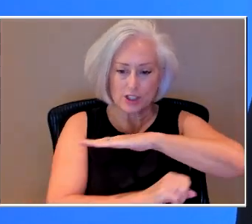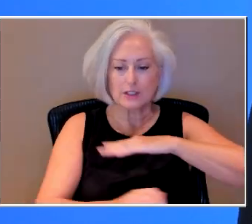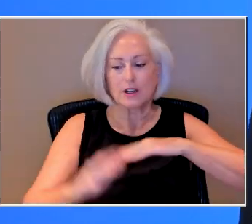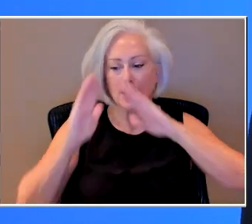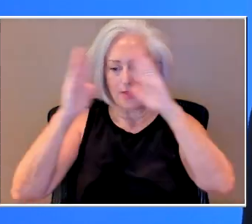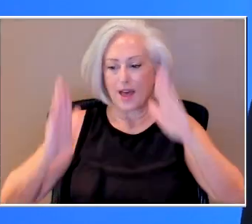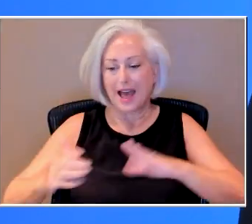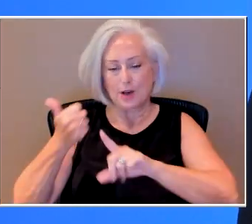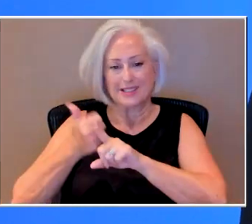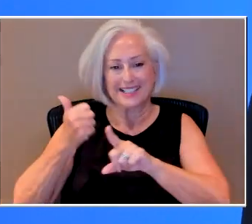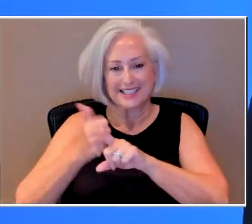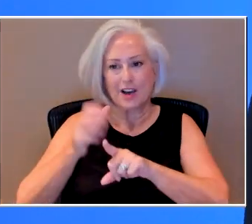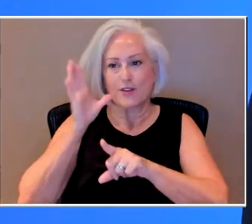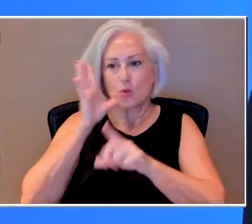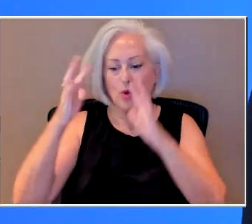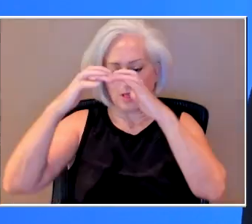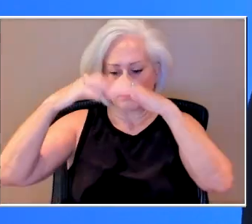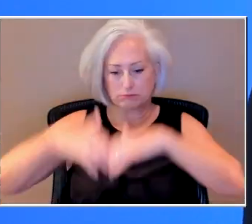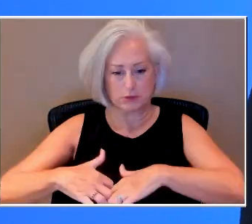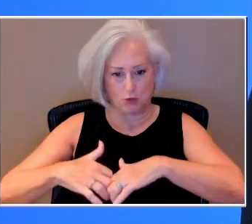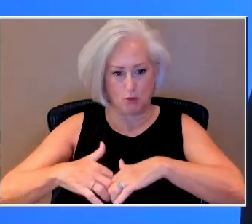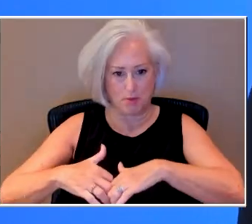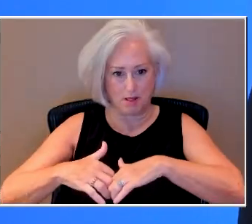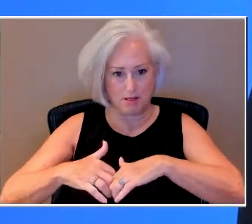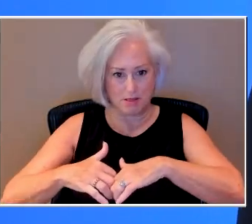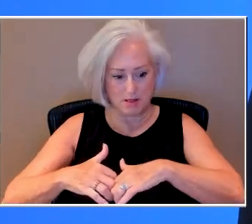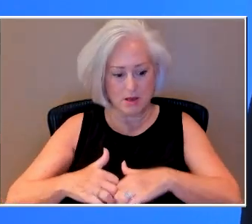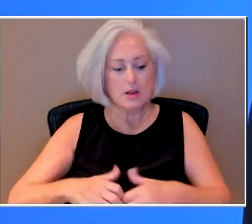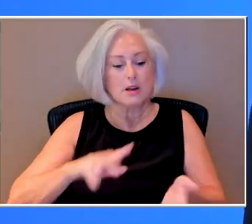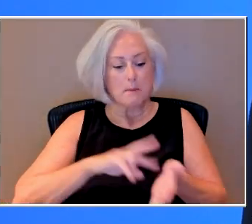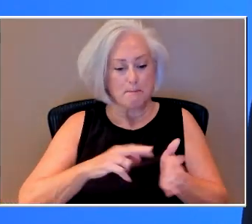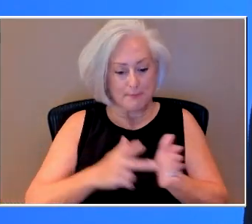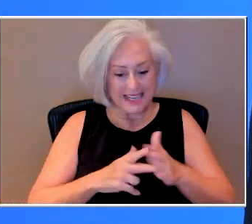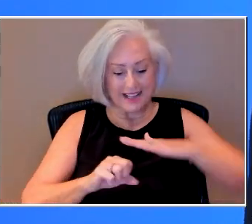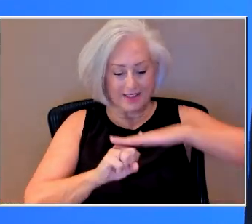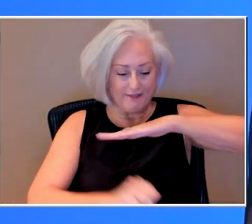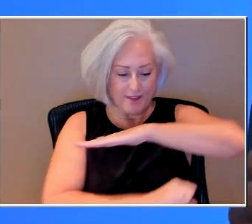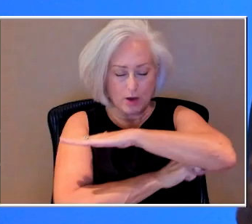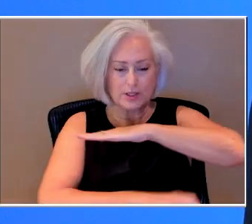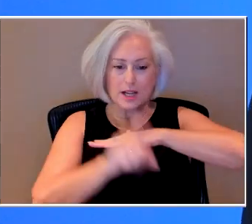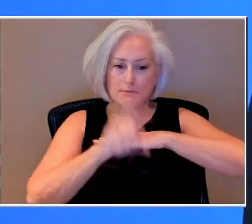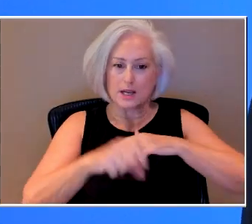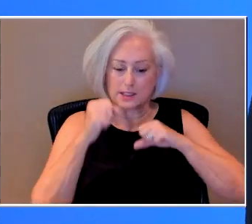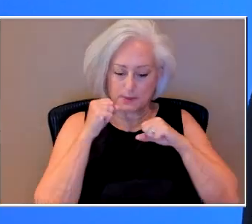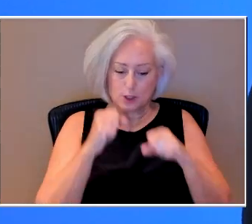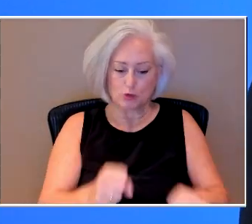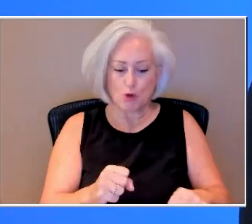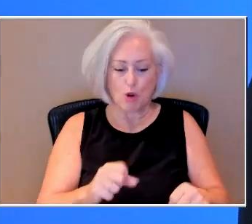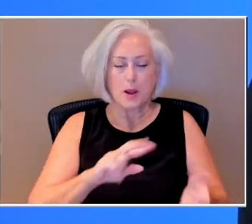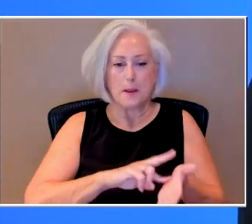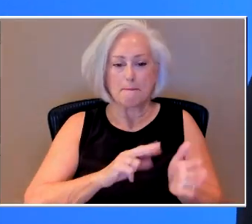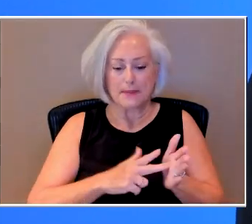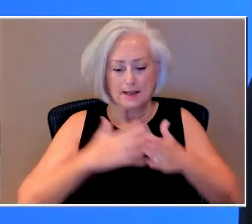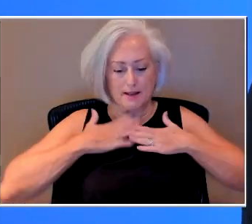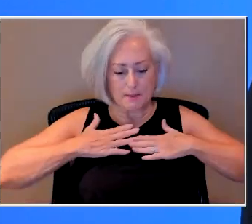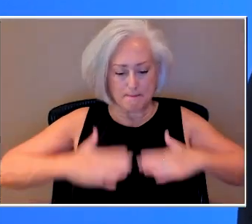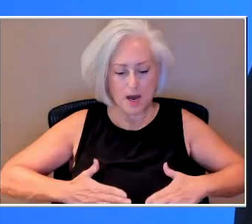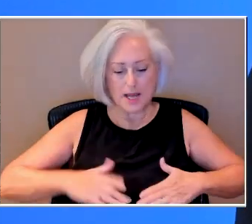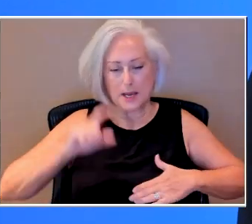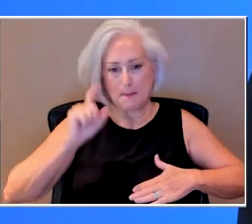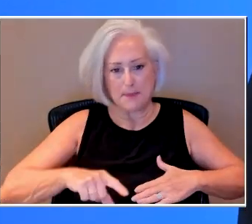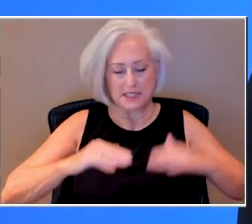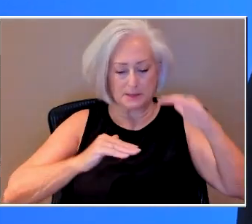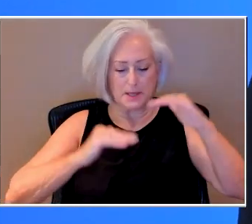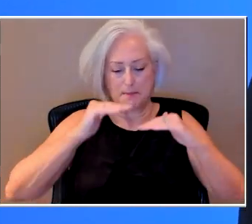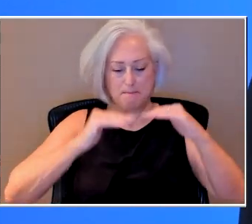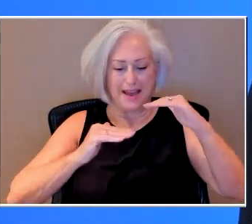foundation and making sure, once again, an athlete's body is balanced before you focus on improving that athlete's overall strength, because you